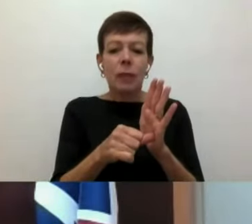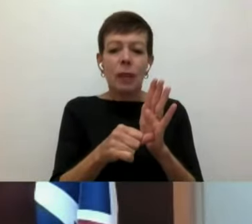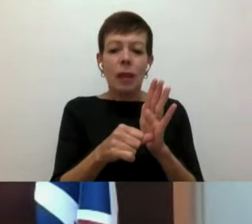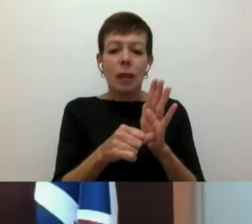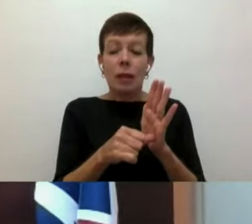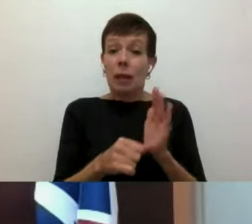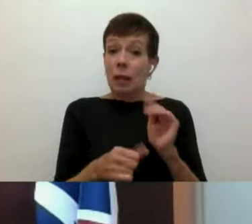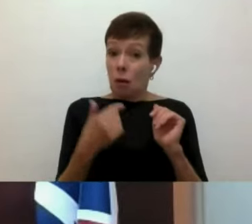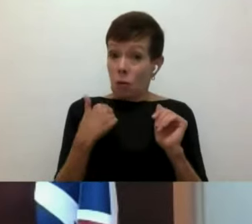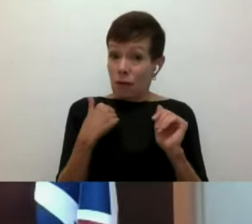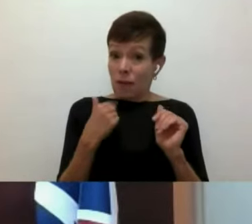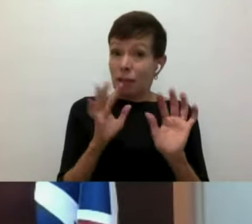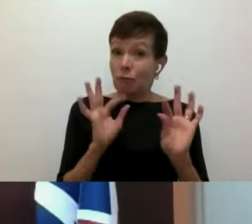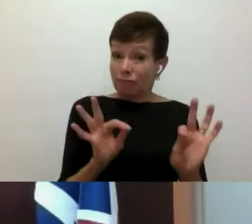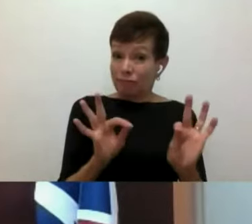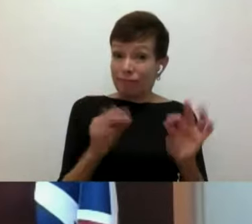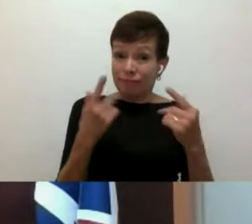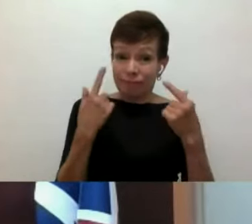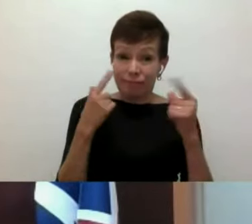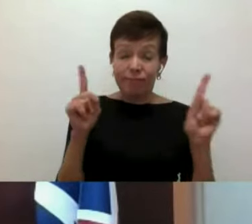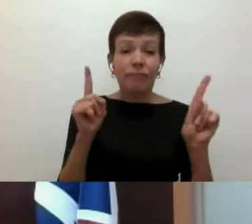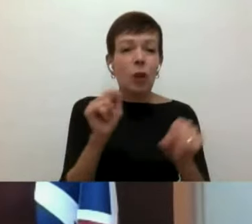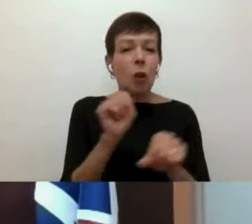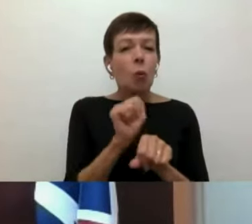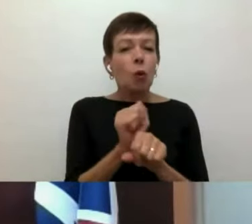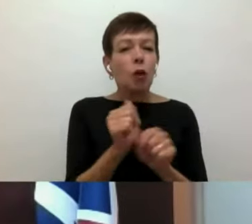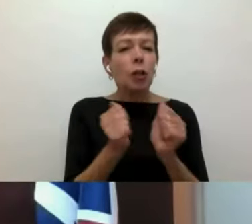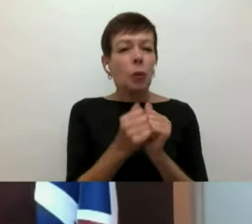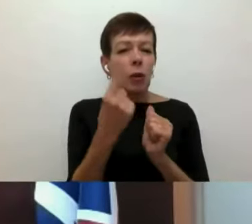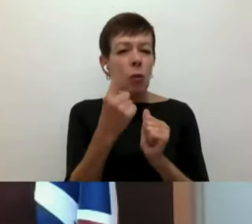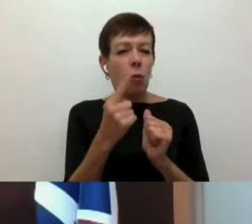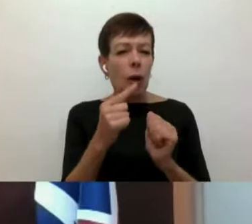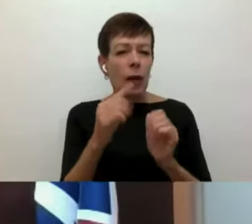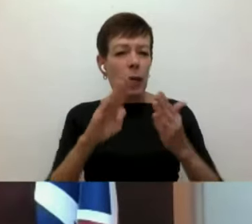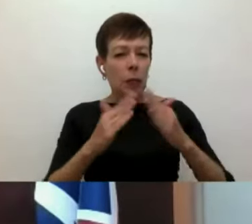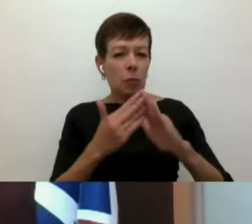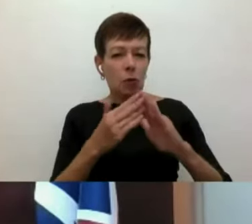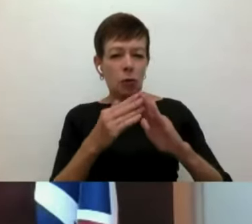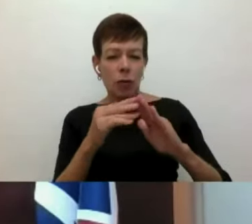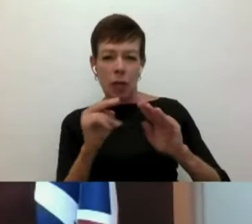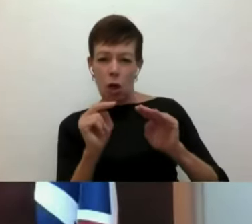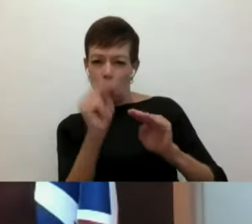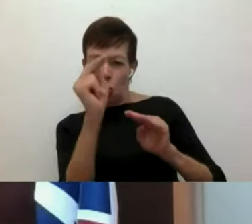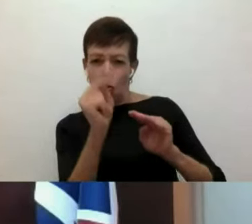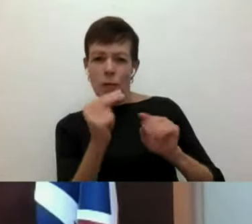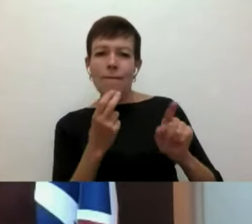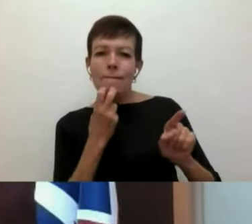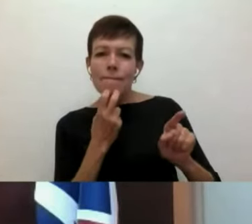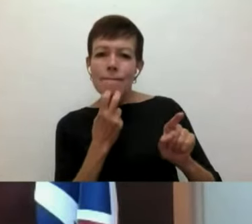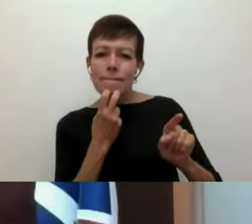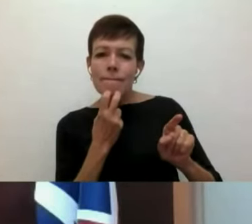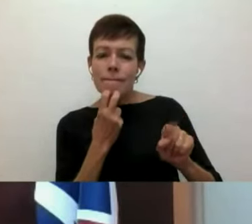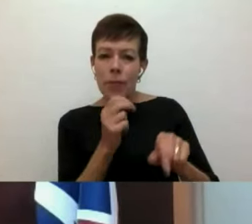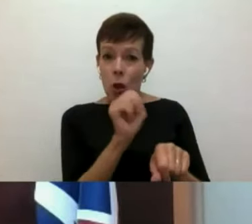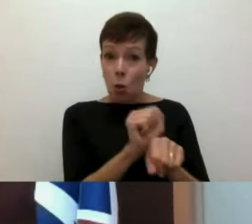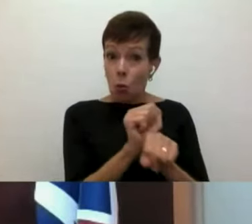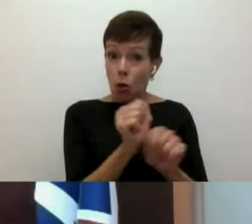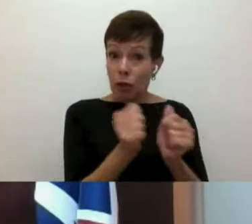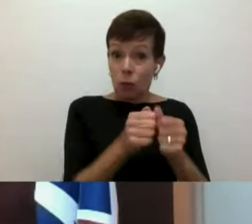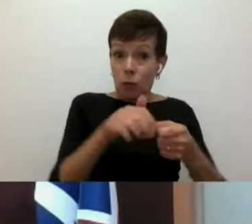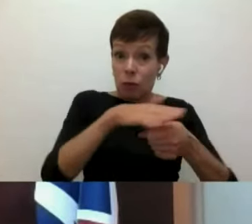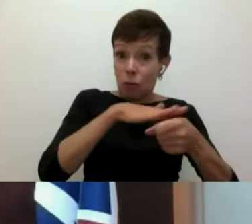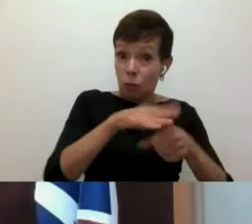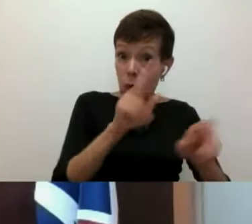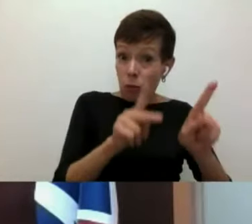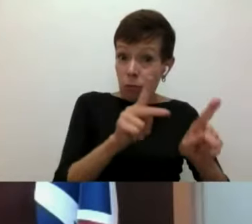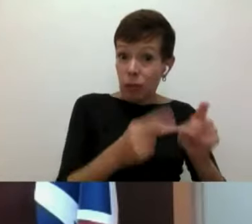success working in the Knutsford community just outside of Kamloops and bringing in some of the locals in and around that area to support us on